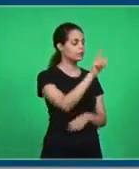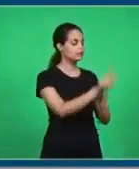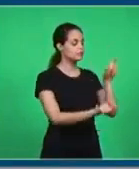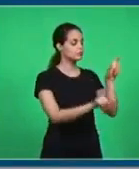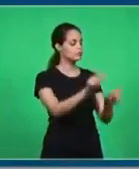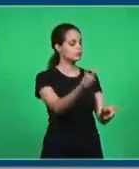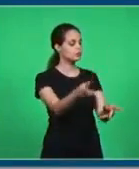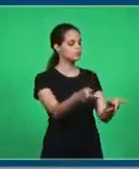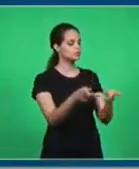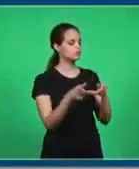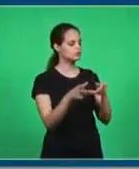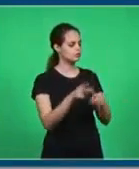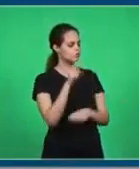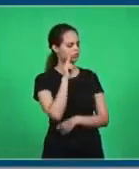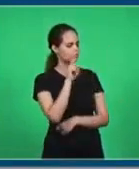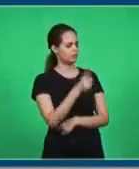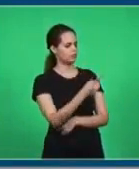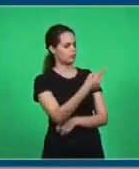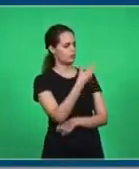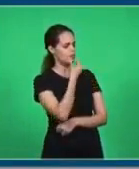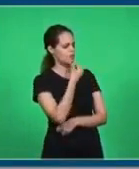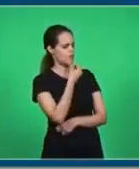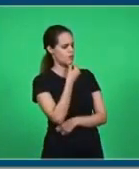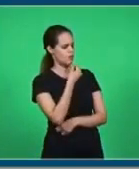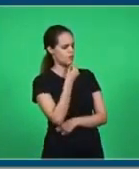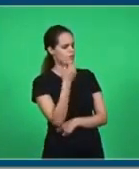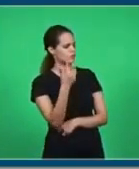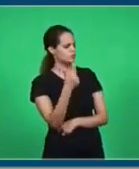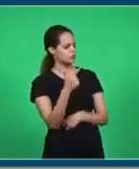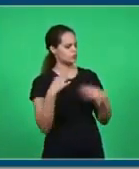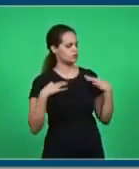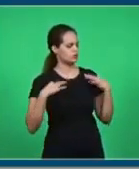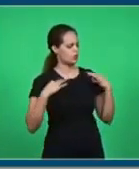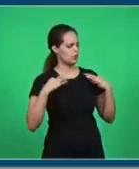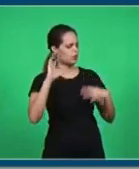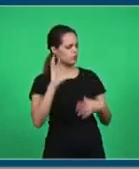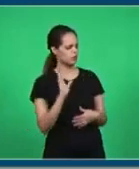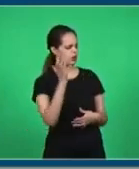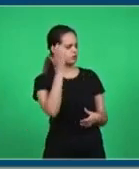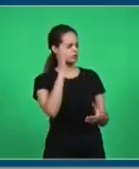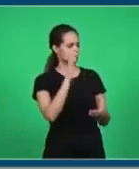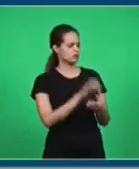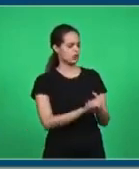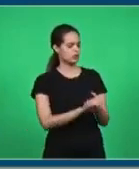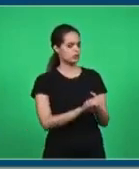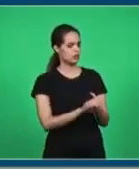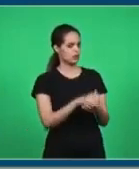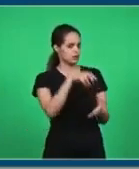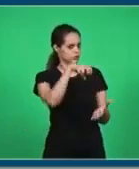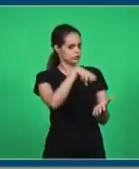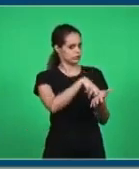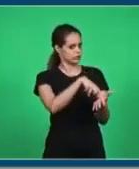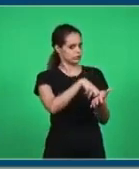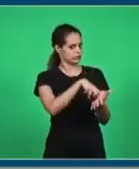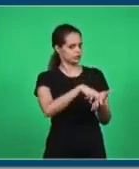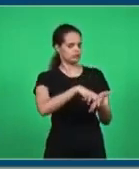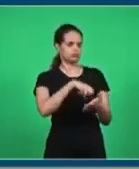the guest, he saw a man there who did not have on a wedding garment. So the sentence was